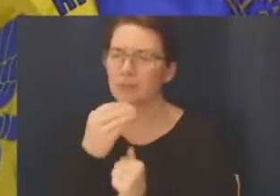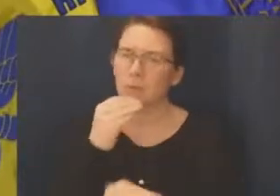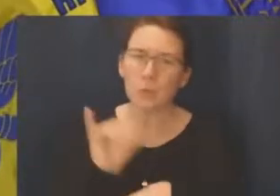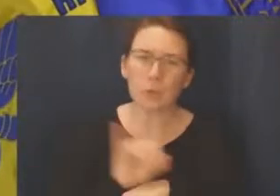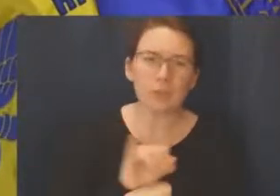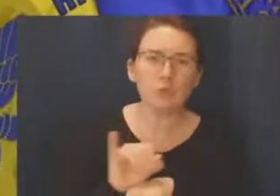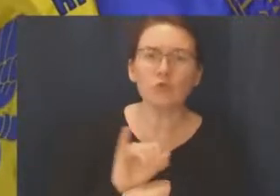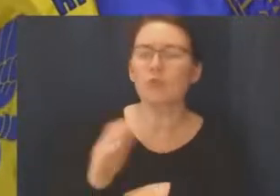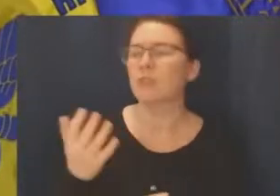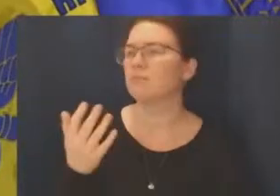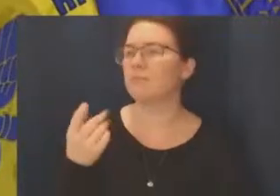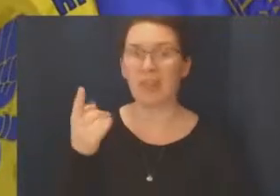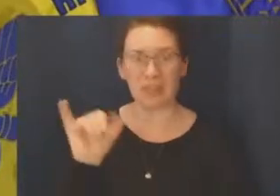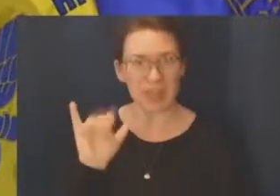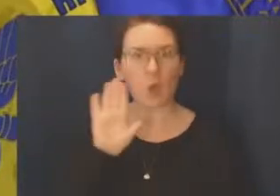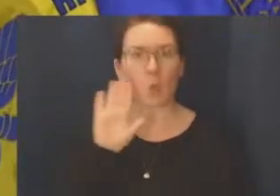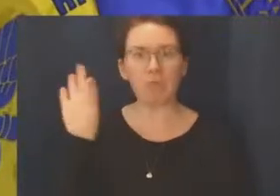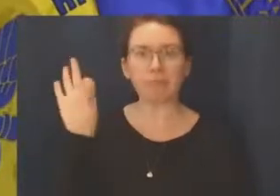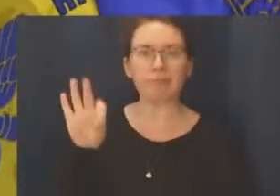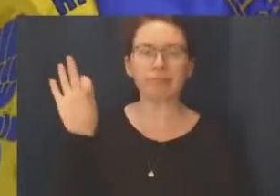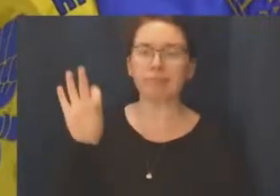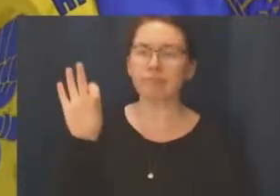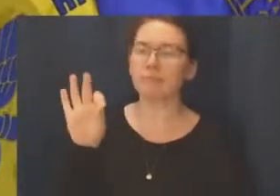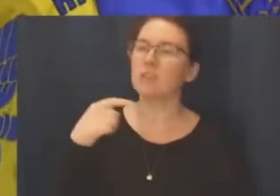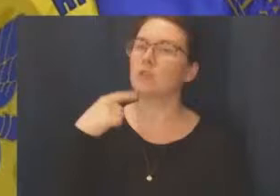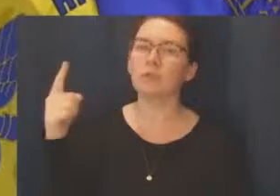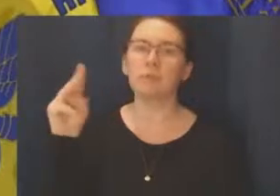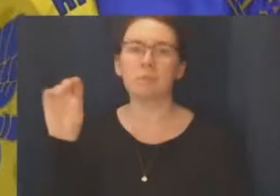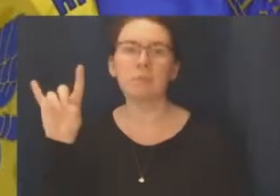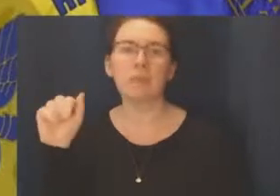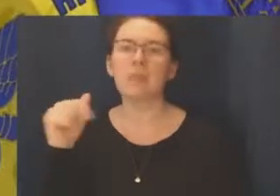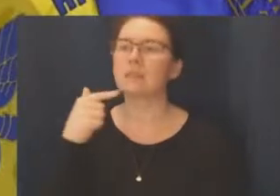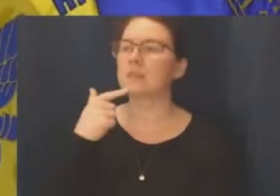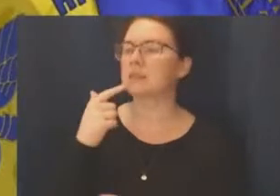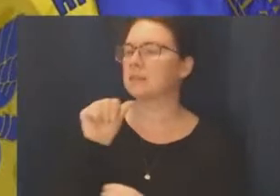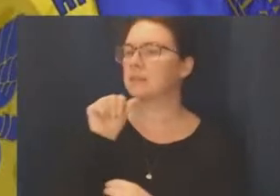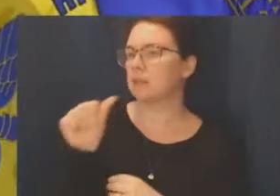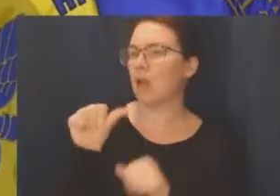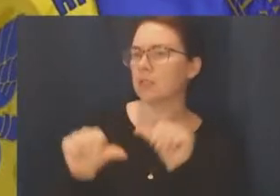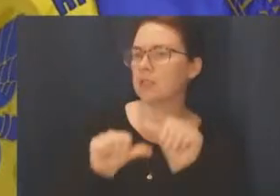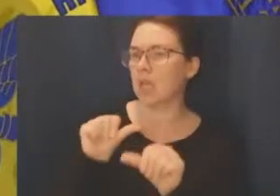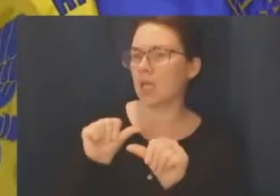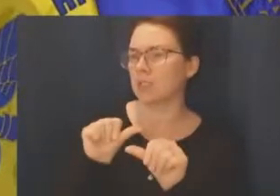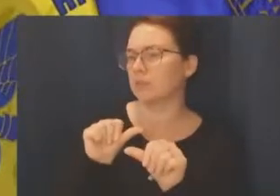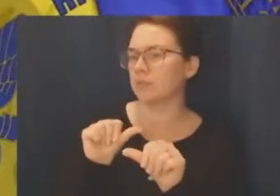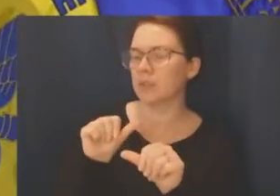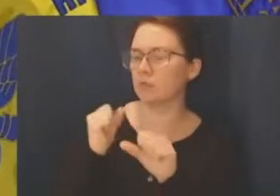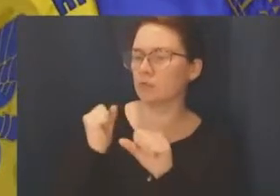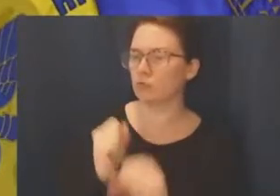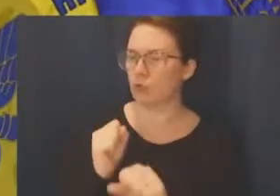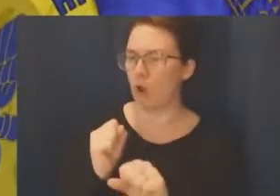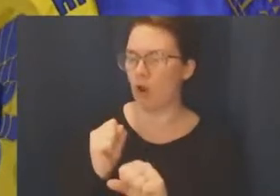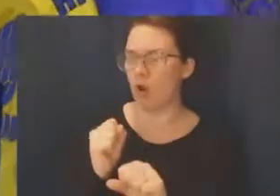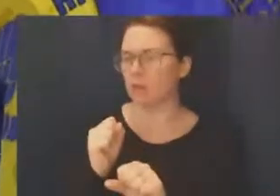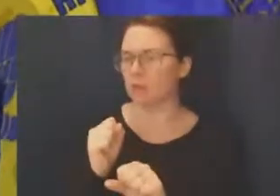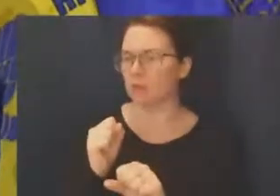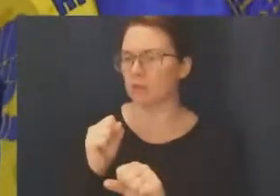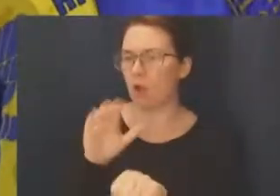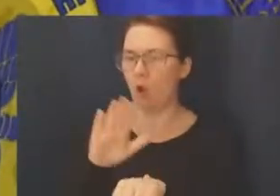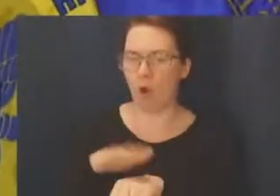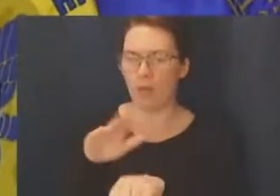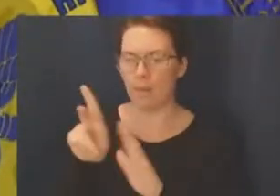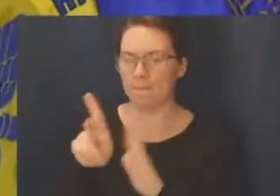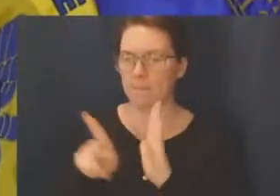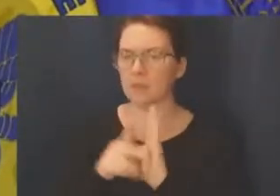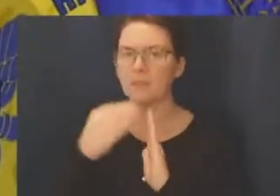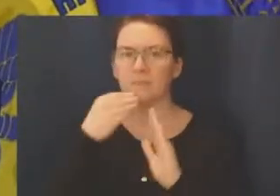lecture us about not being scientifically rigorous on these policies with food dyes. Well, let's think about what that study would actually